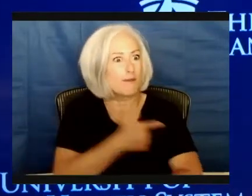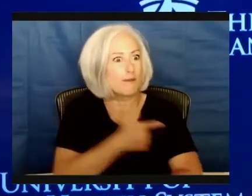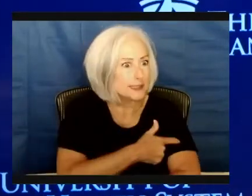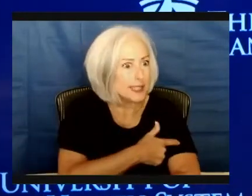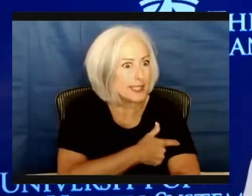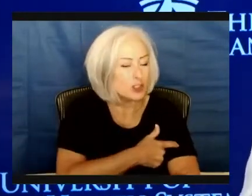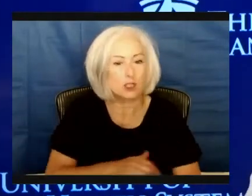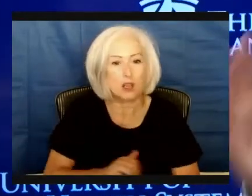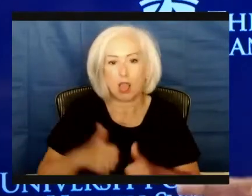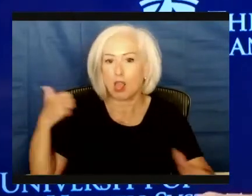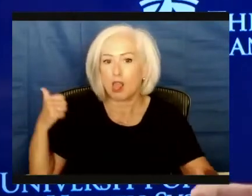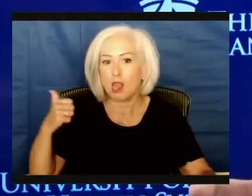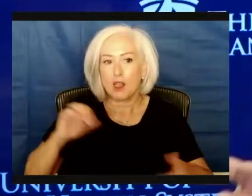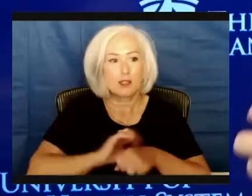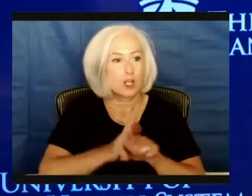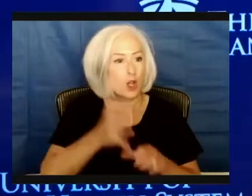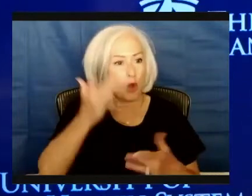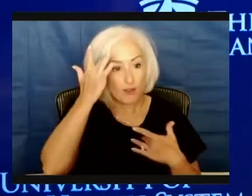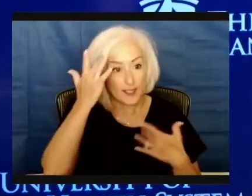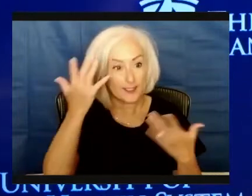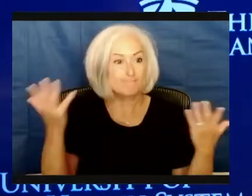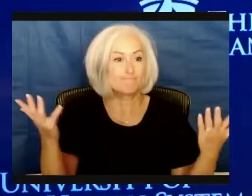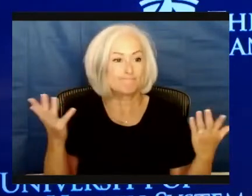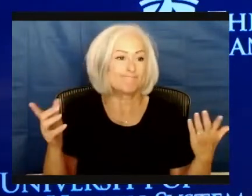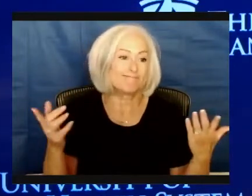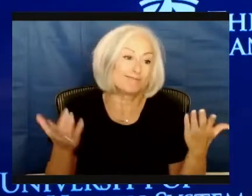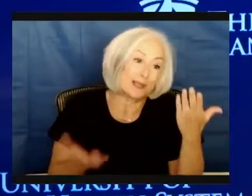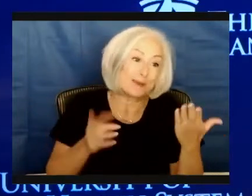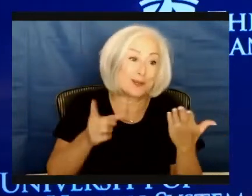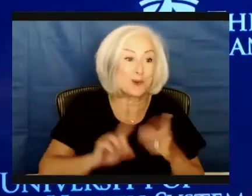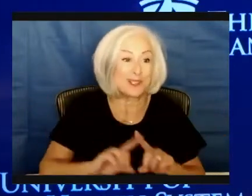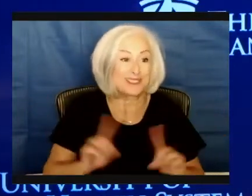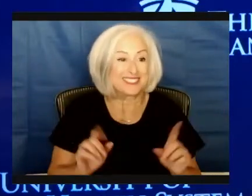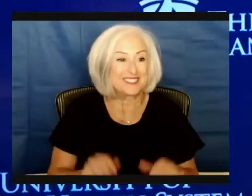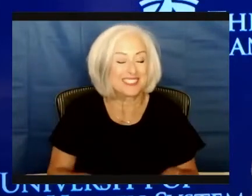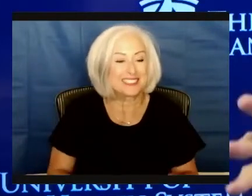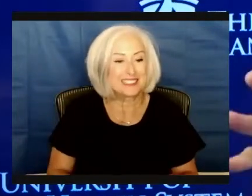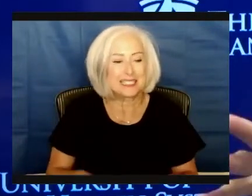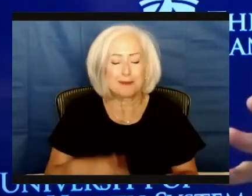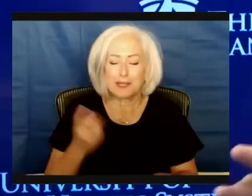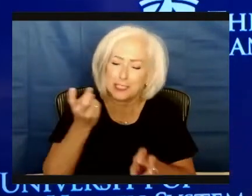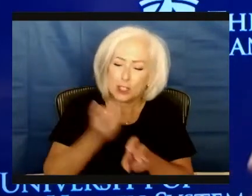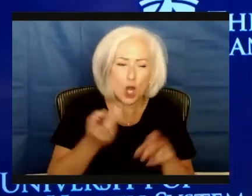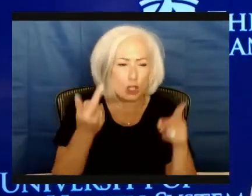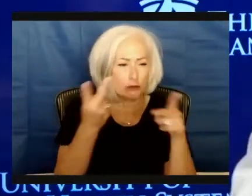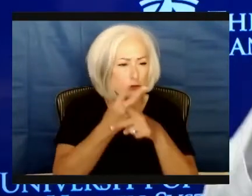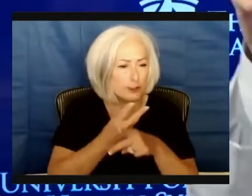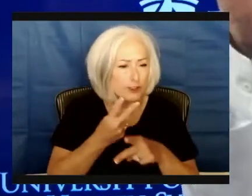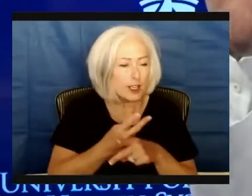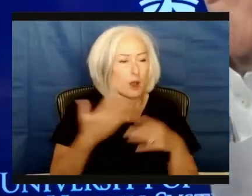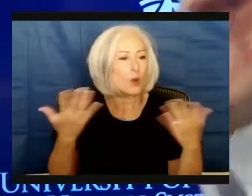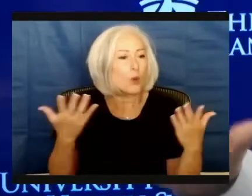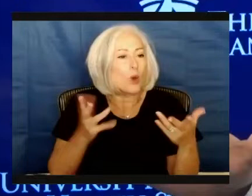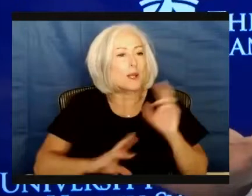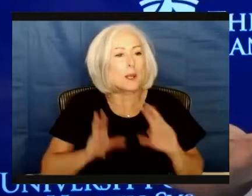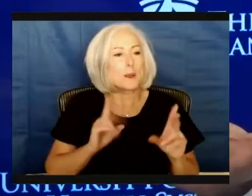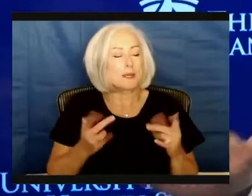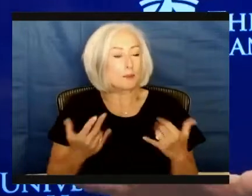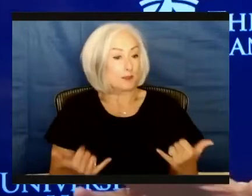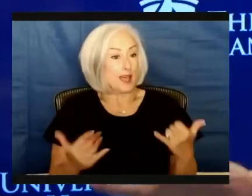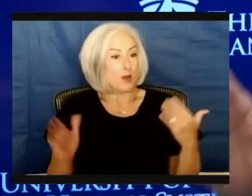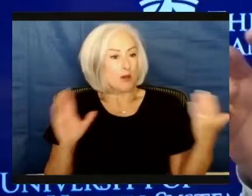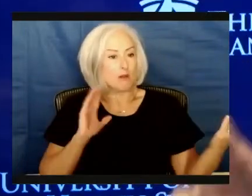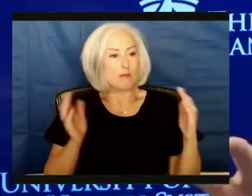And so it's the whole population. It's just harder to discern, what people are now than it was back when